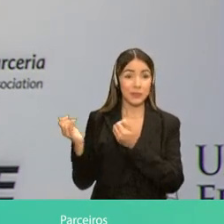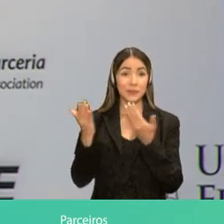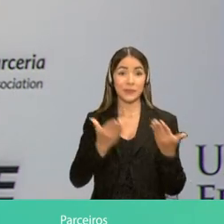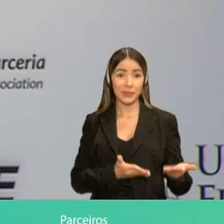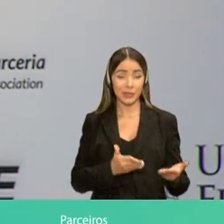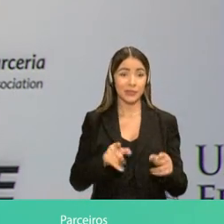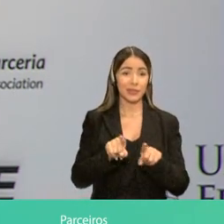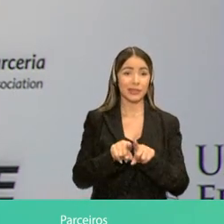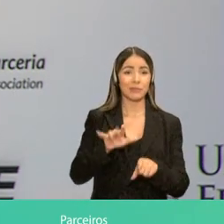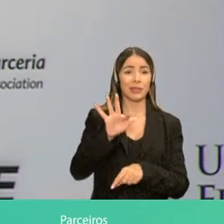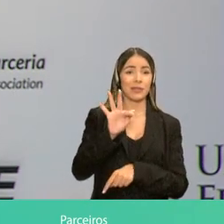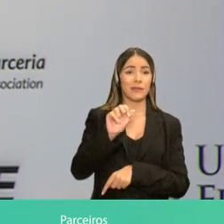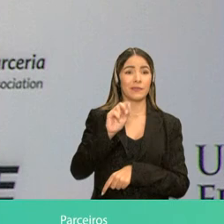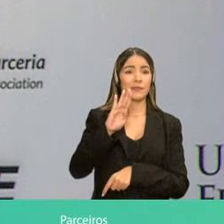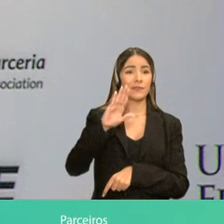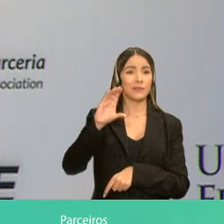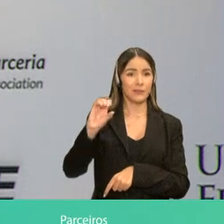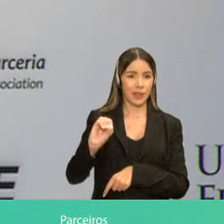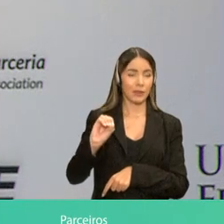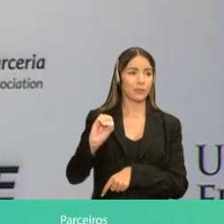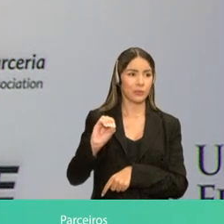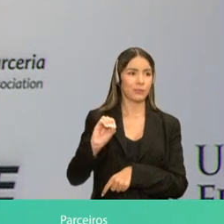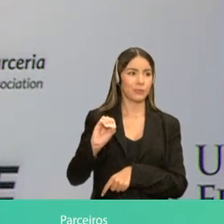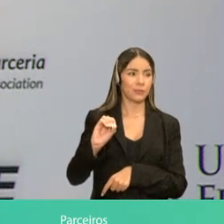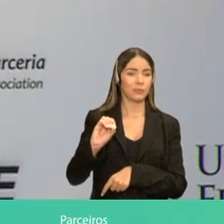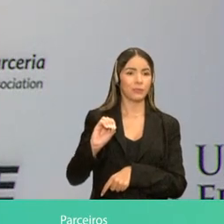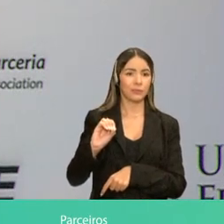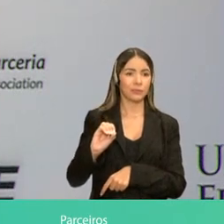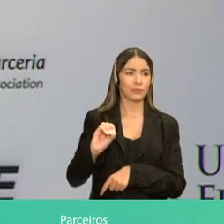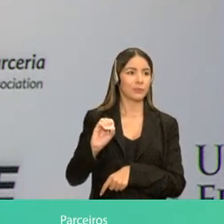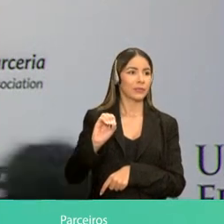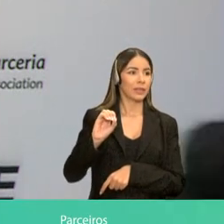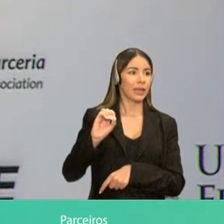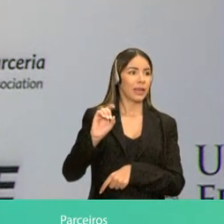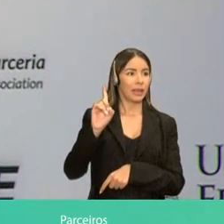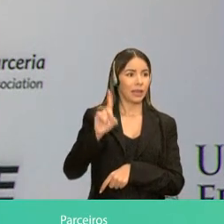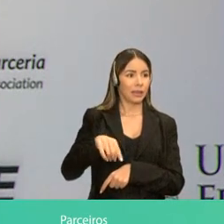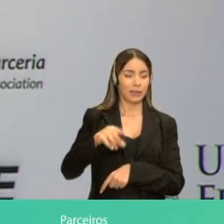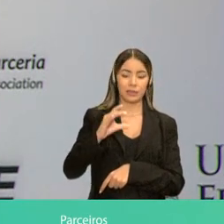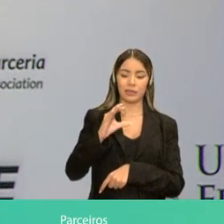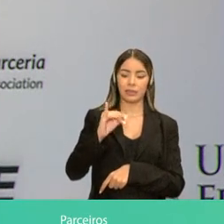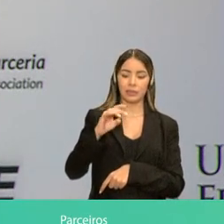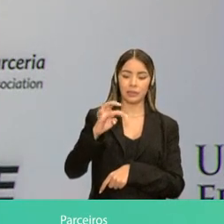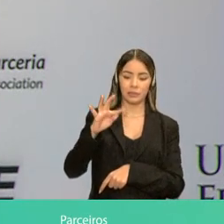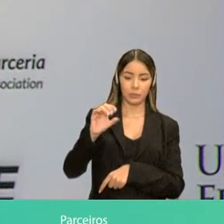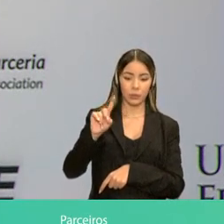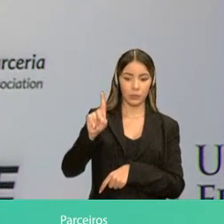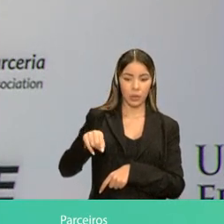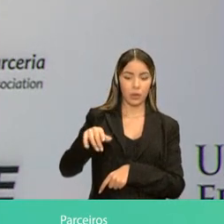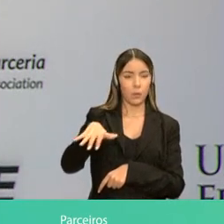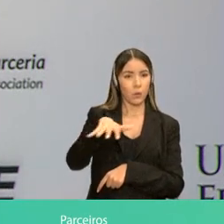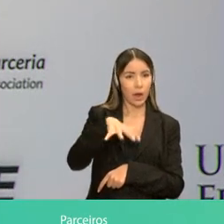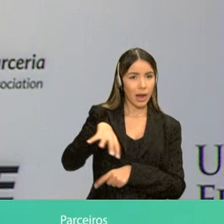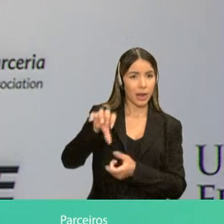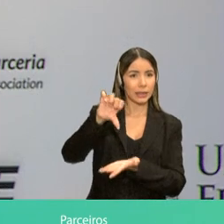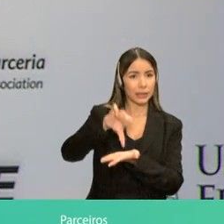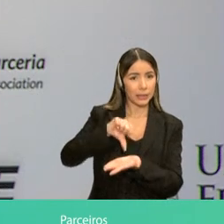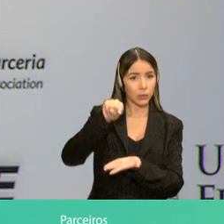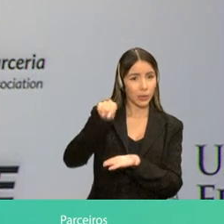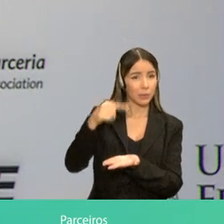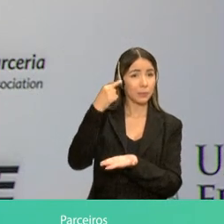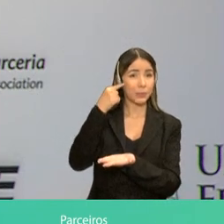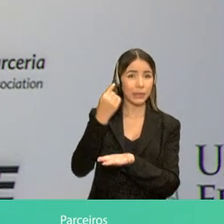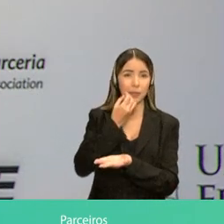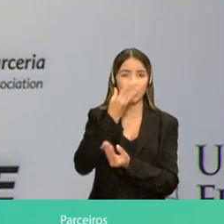And Fábio Cirilo from Votorantim Cimentos, which is another industry that is going to